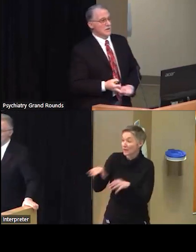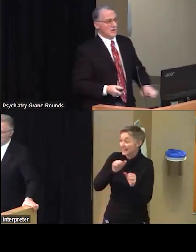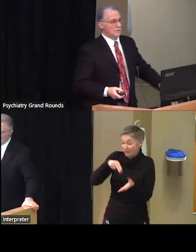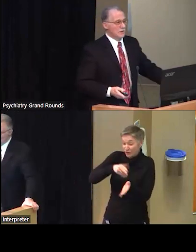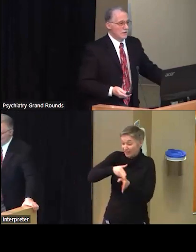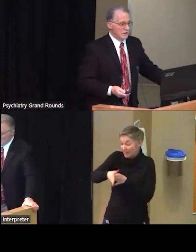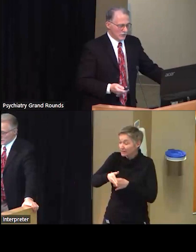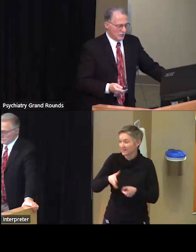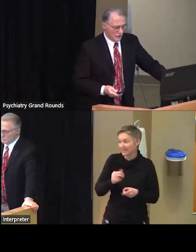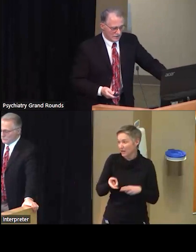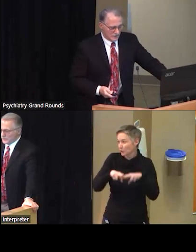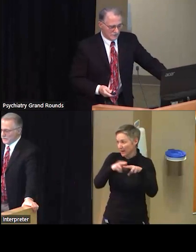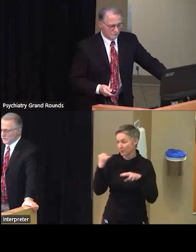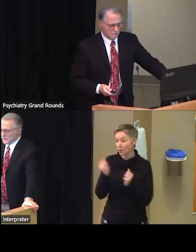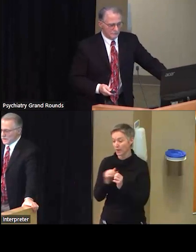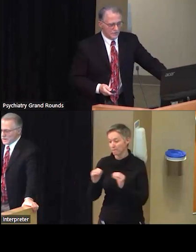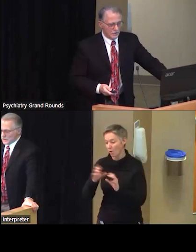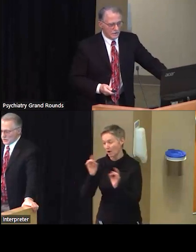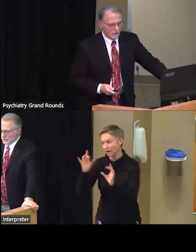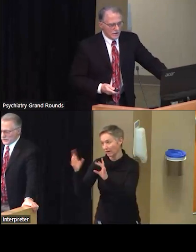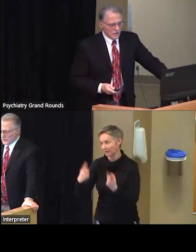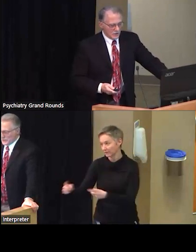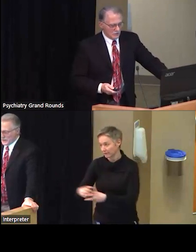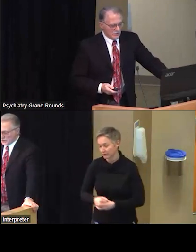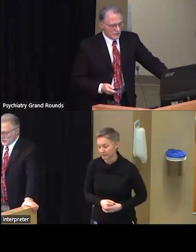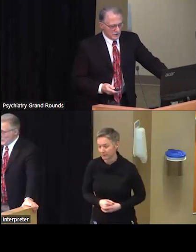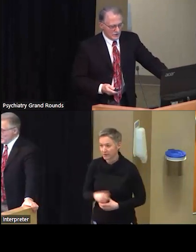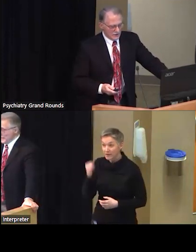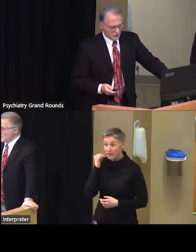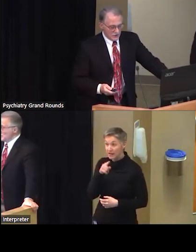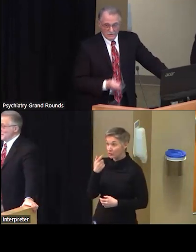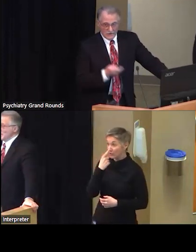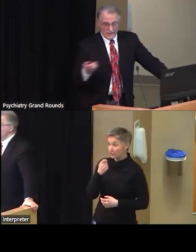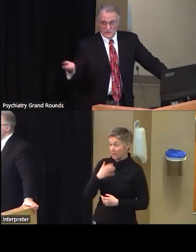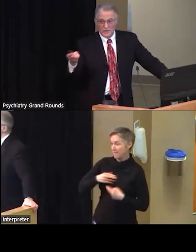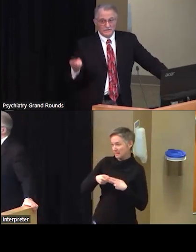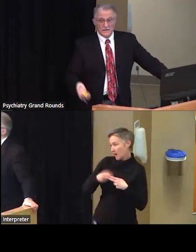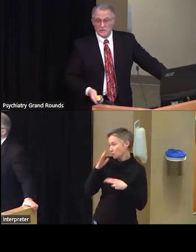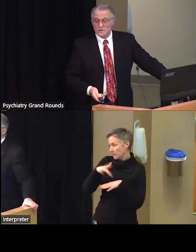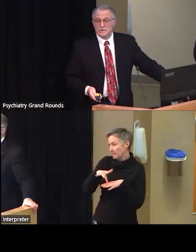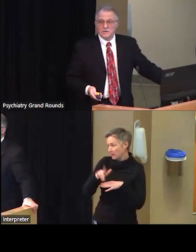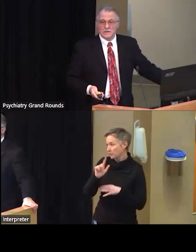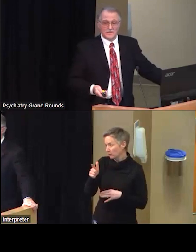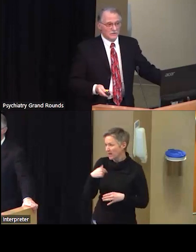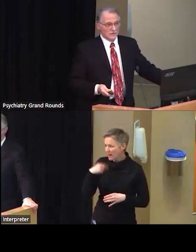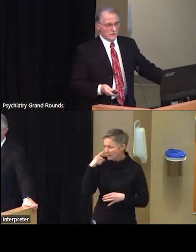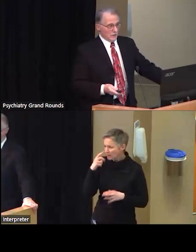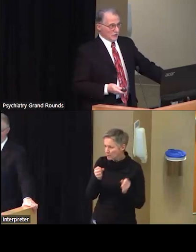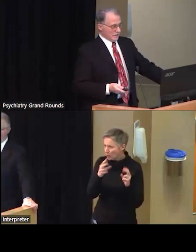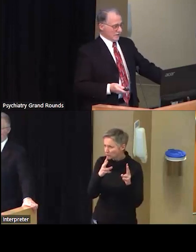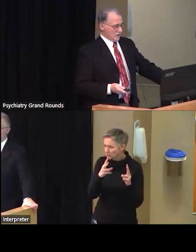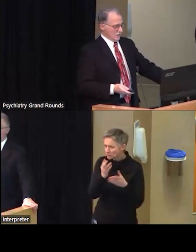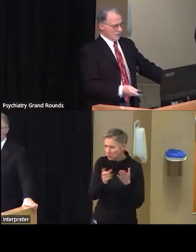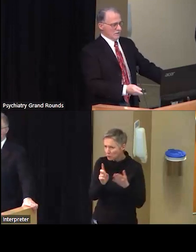things all go up with more events. So for anybody interested, the slides will be available. I think they're going to